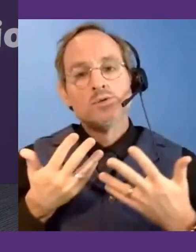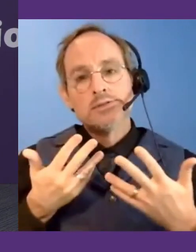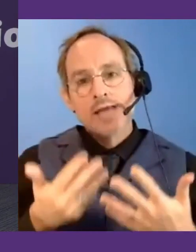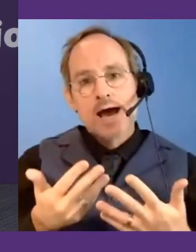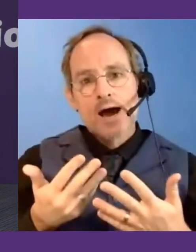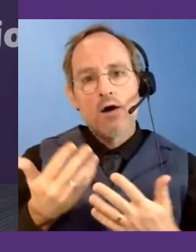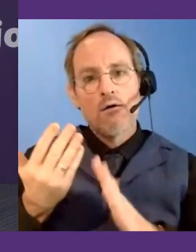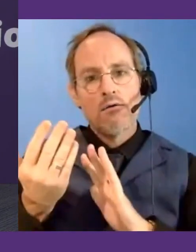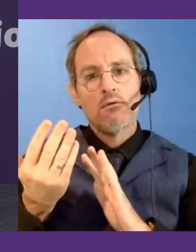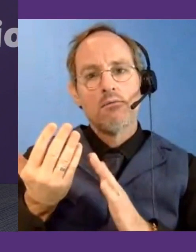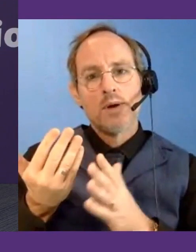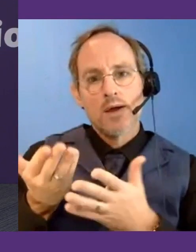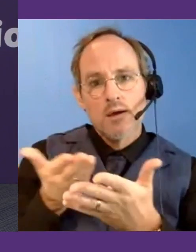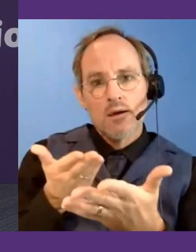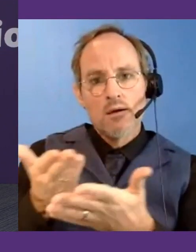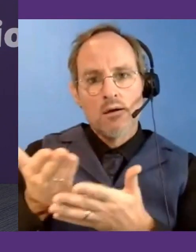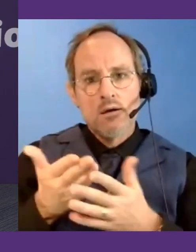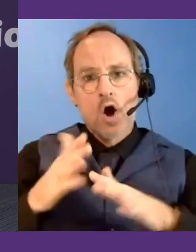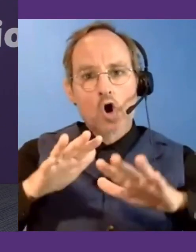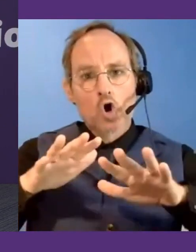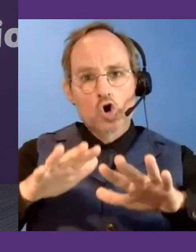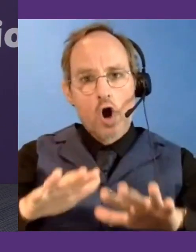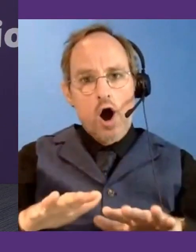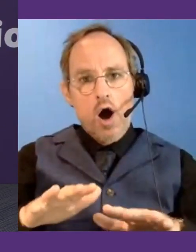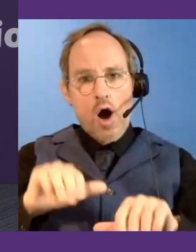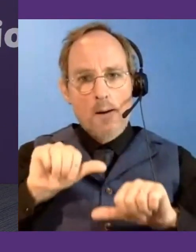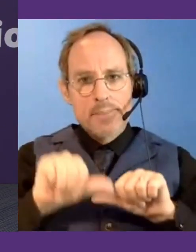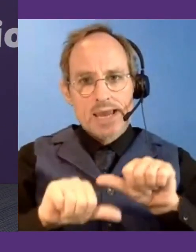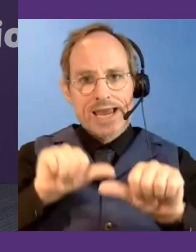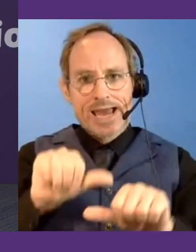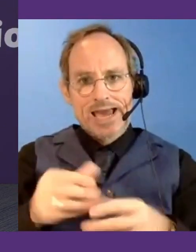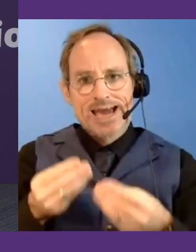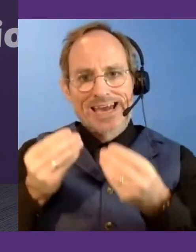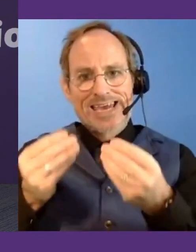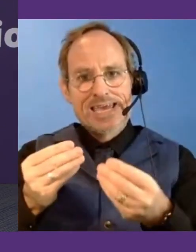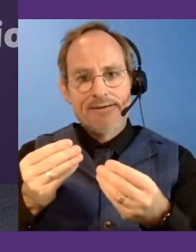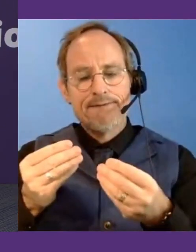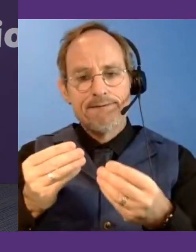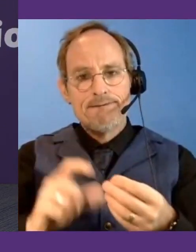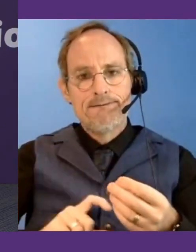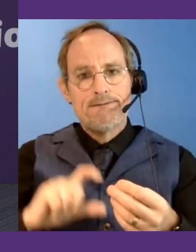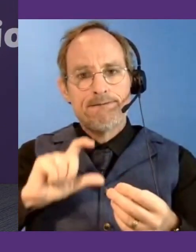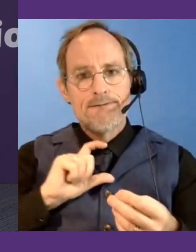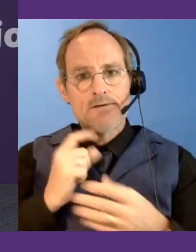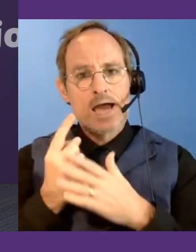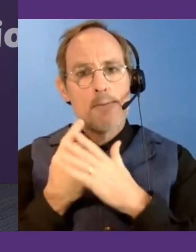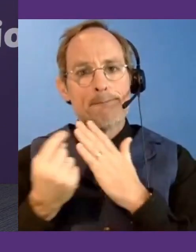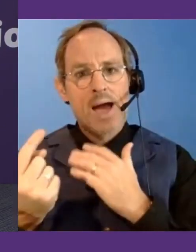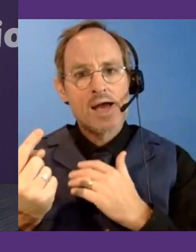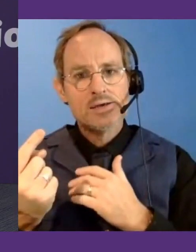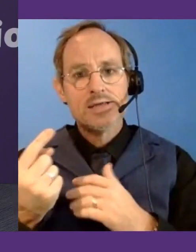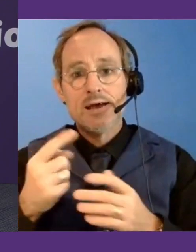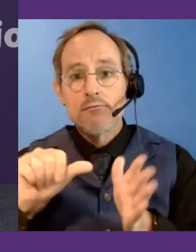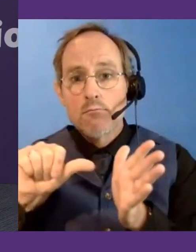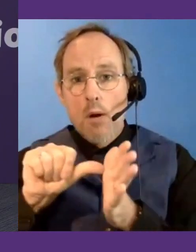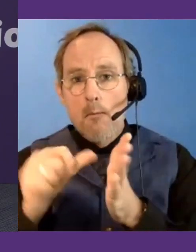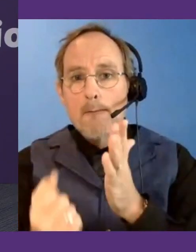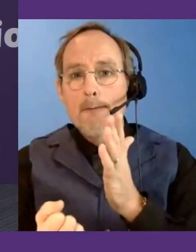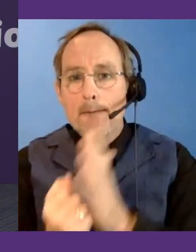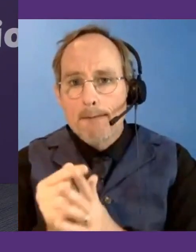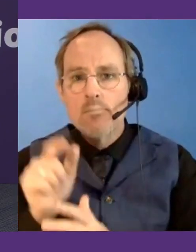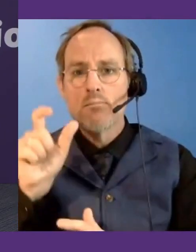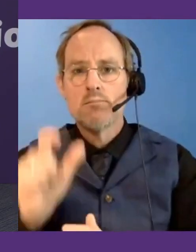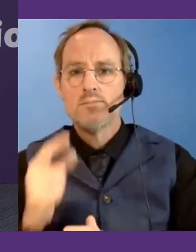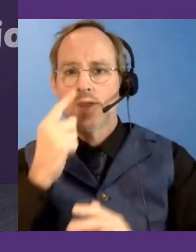gives people that independence and confidence, but they know they've got access to that volunteer if something else crops up. Yeah. And so